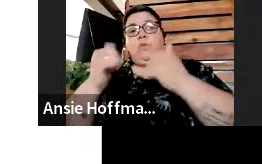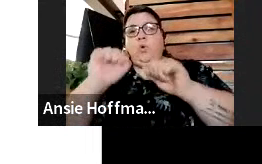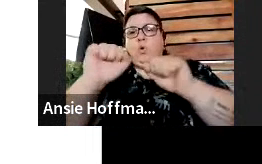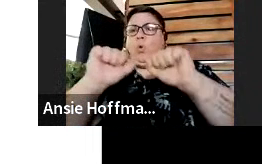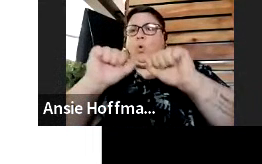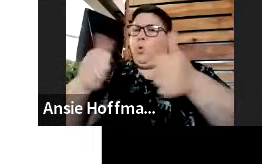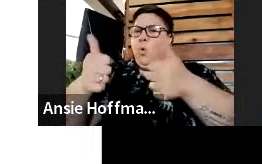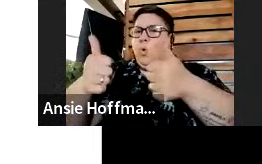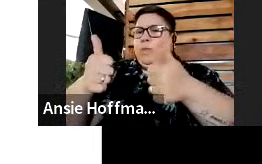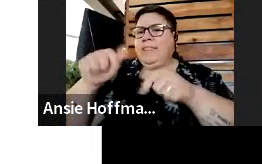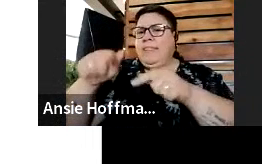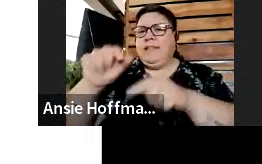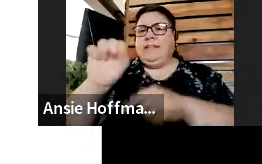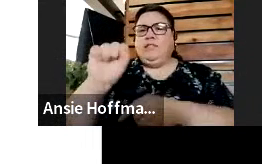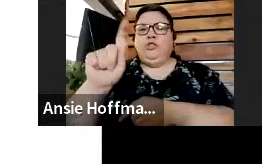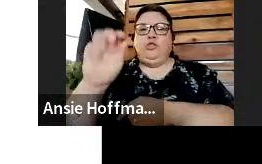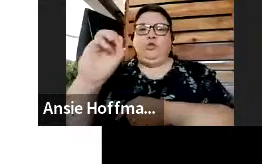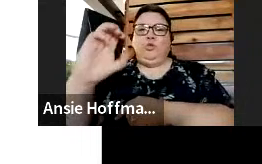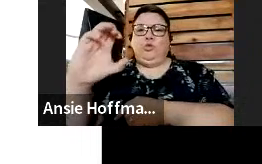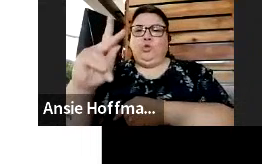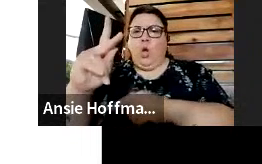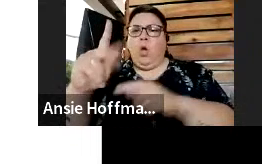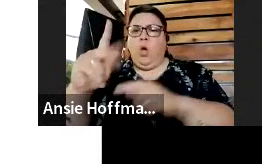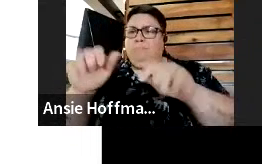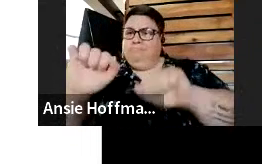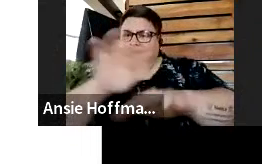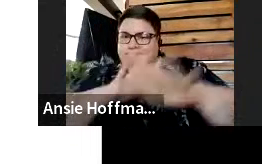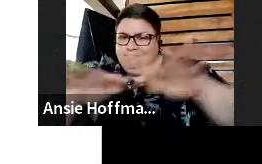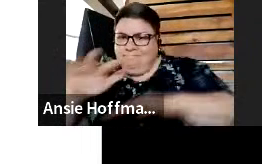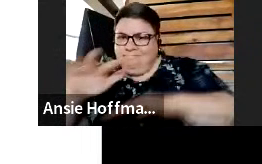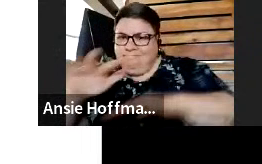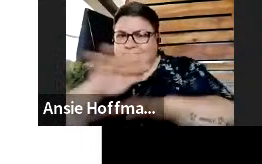do not match the